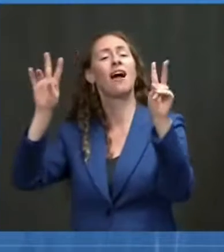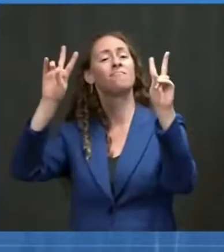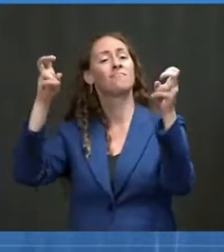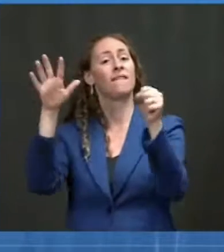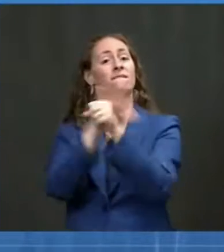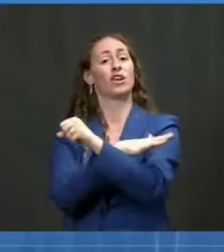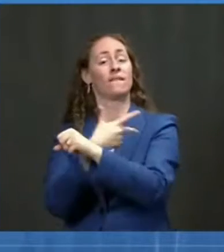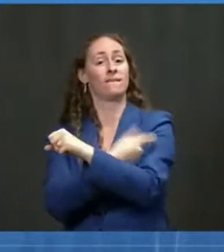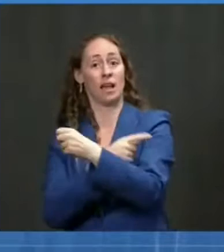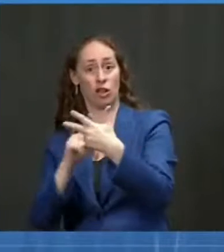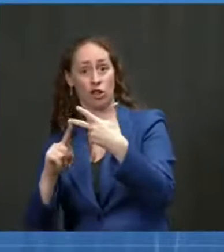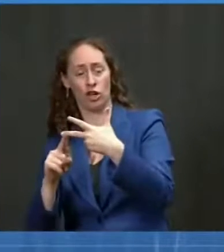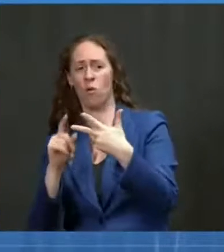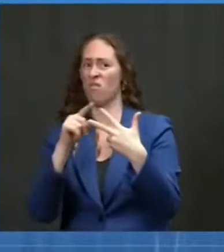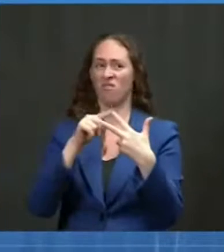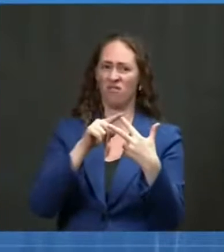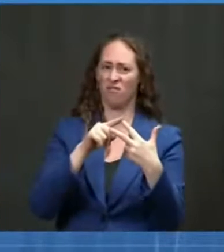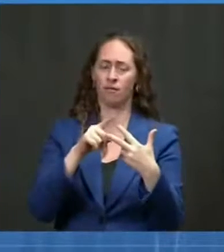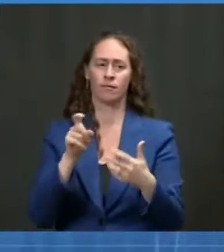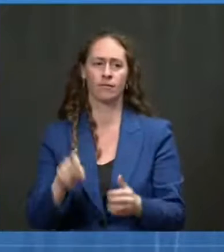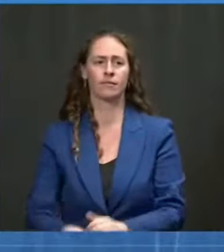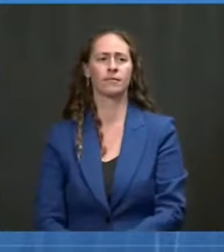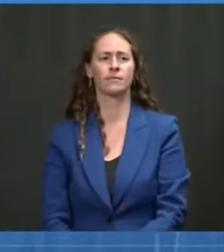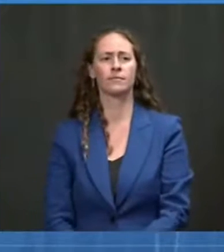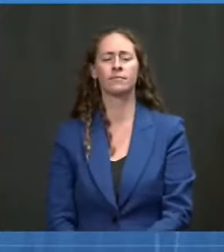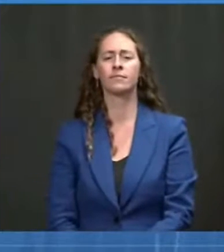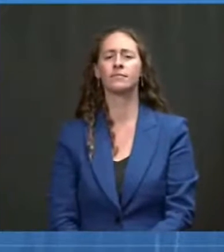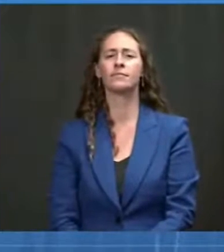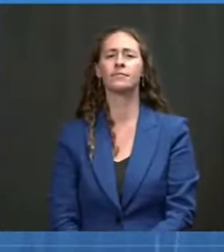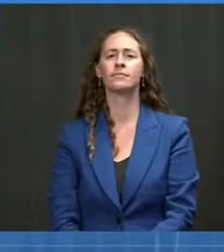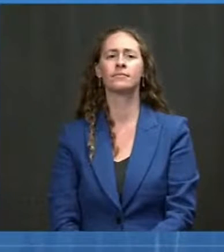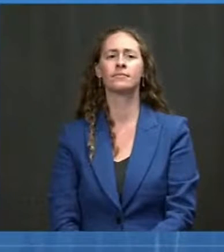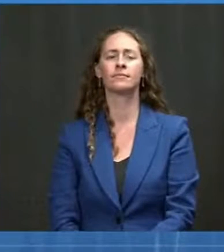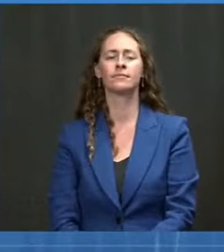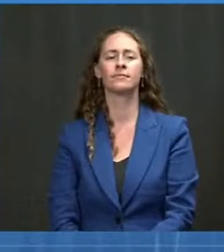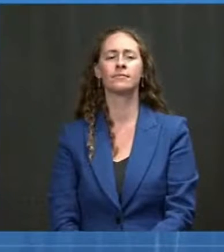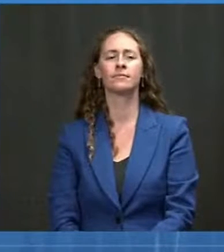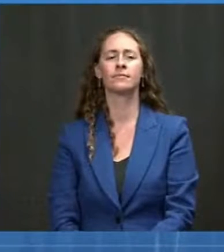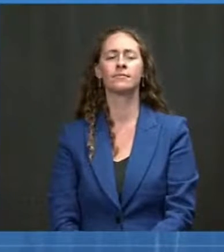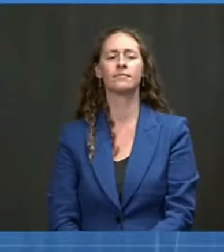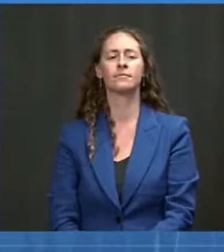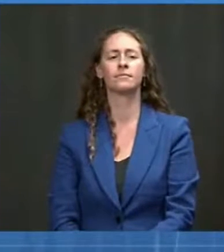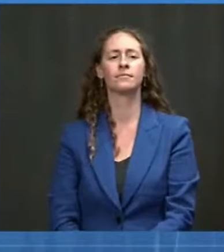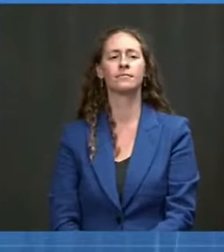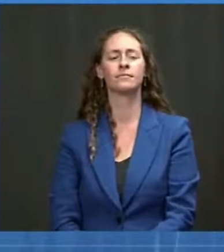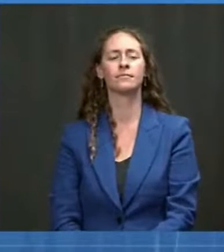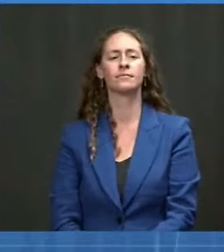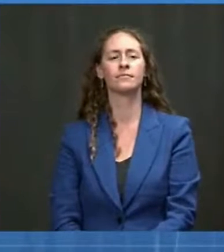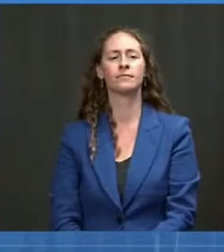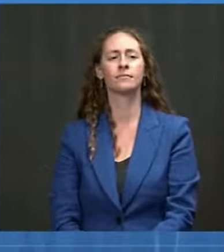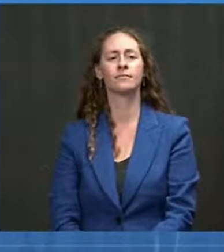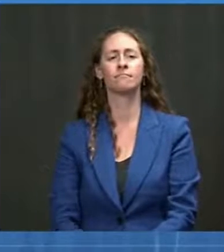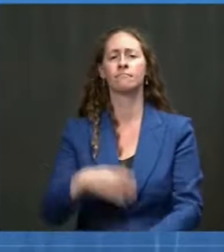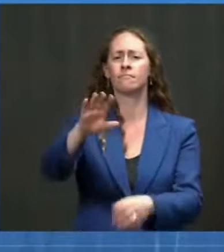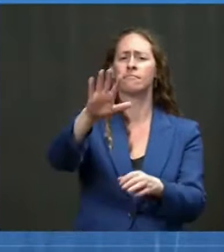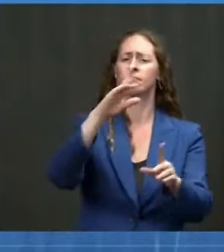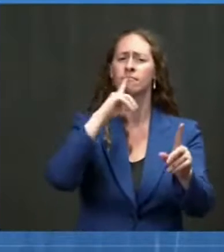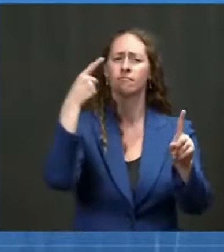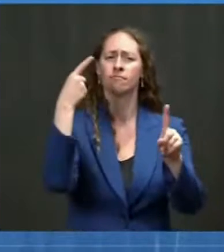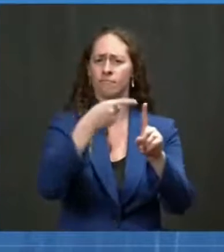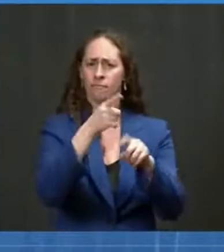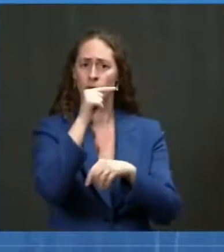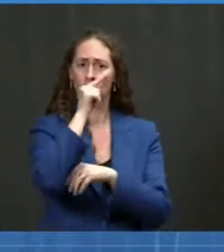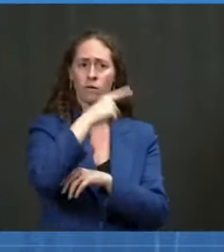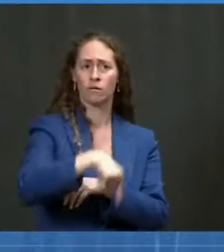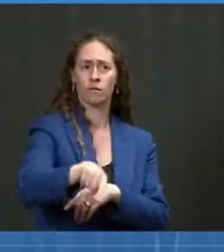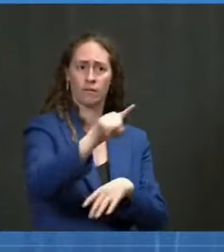Well, so on that question right now, I think what's very important for people to know is that if you've gotten both shots of your mRNA vaccine,